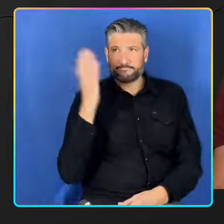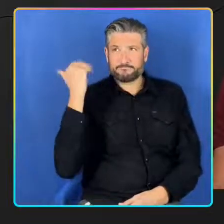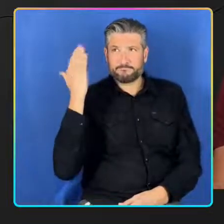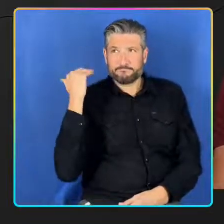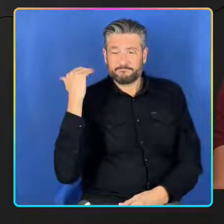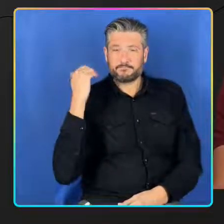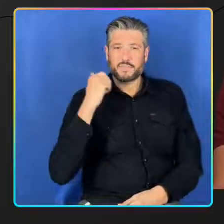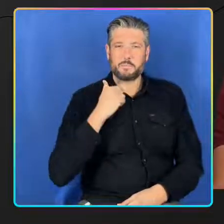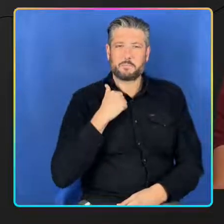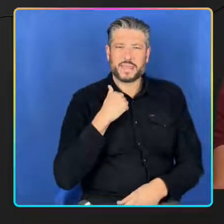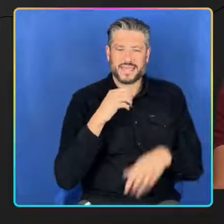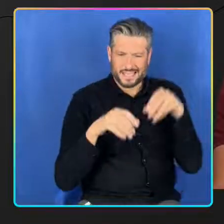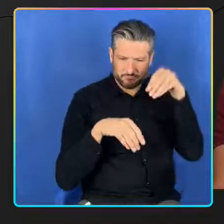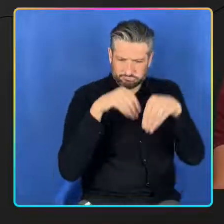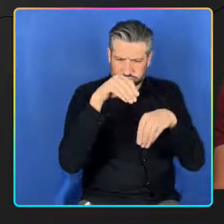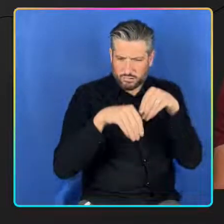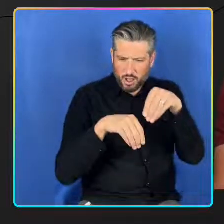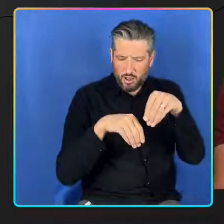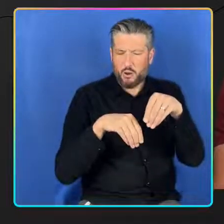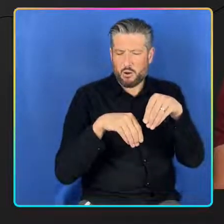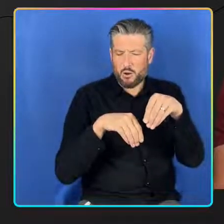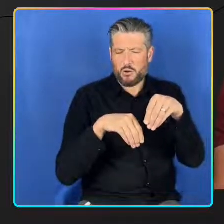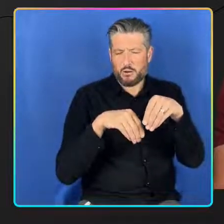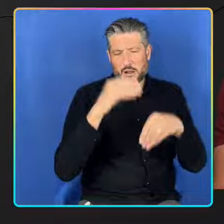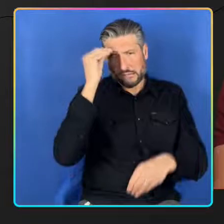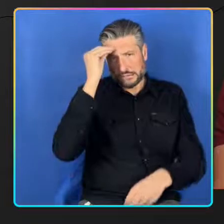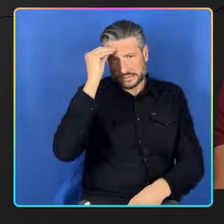intelligent force-directed graph layout